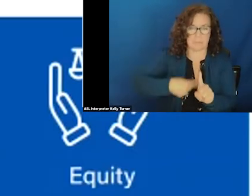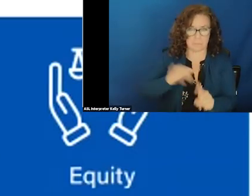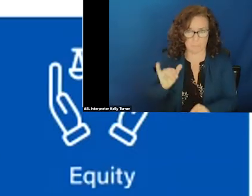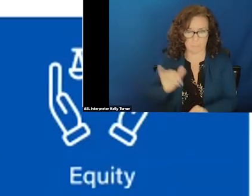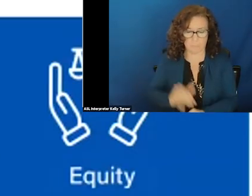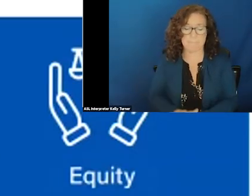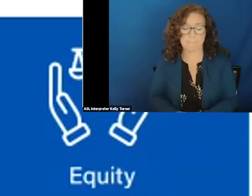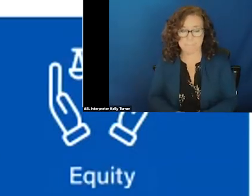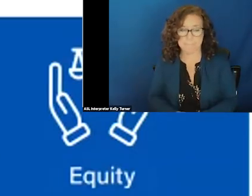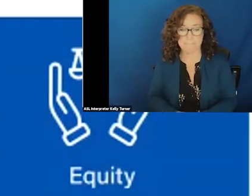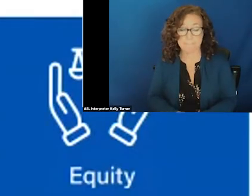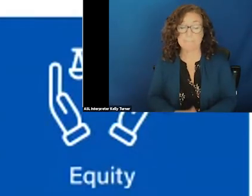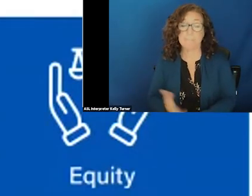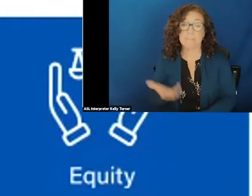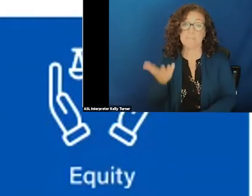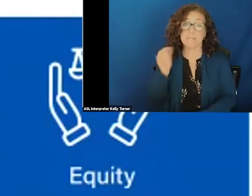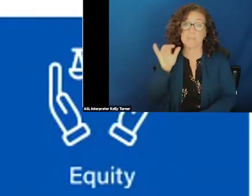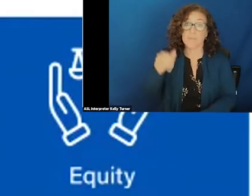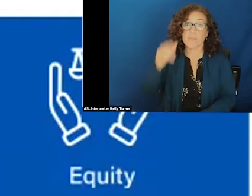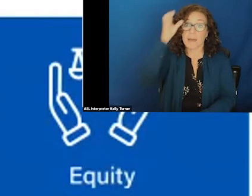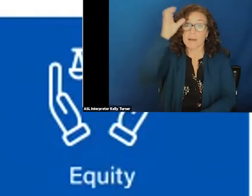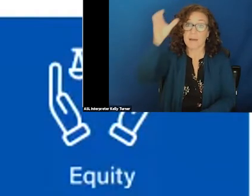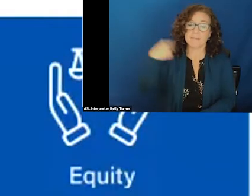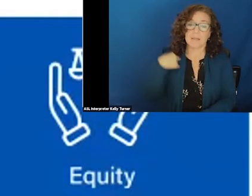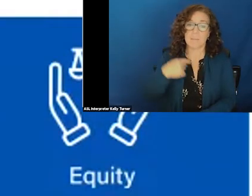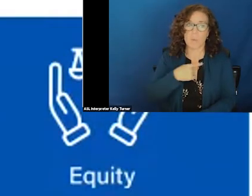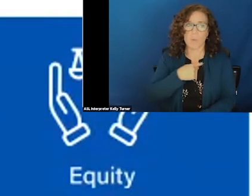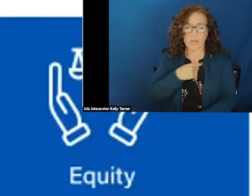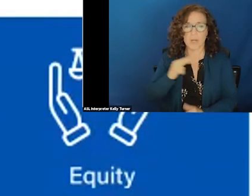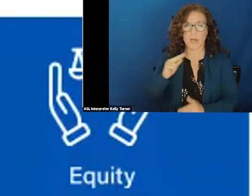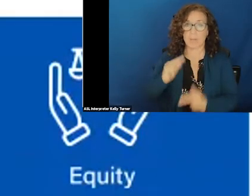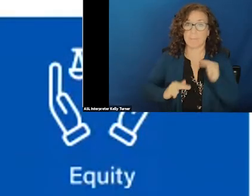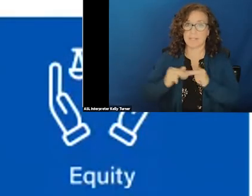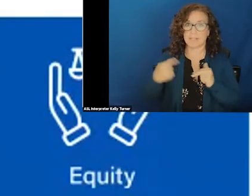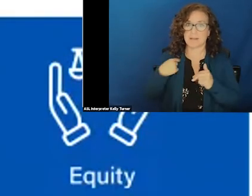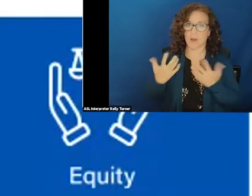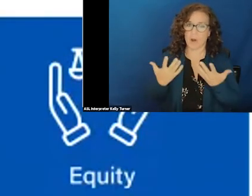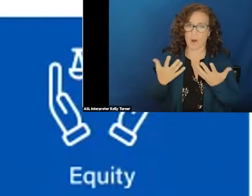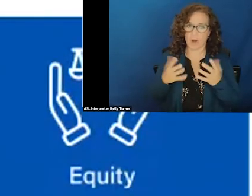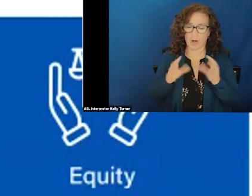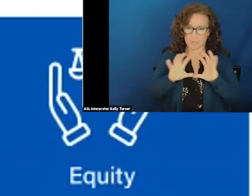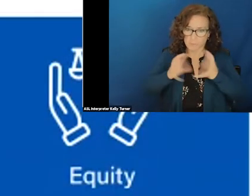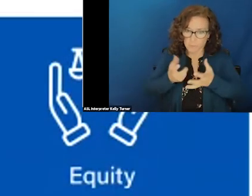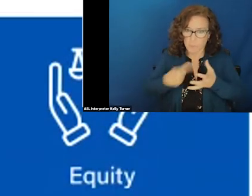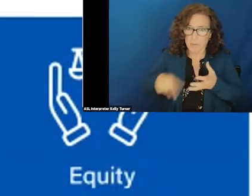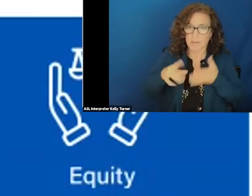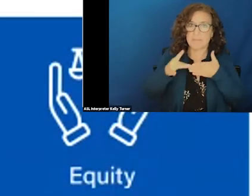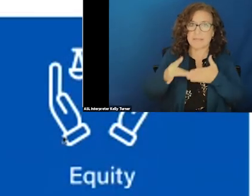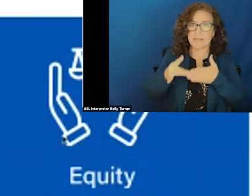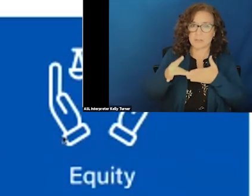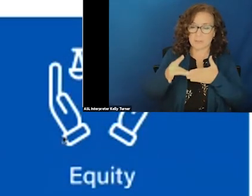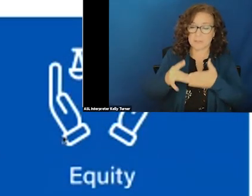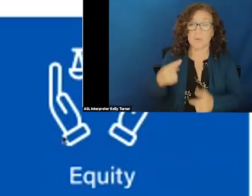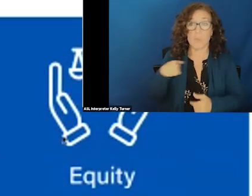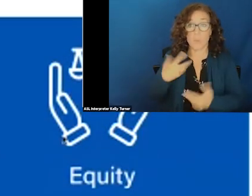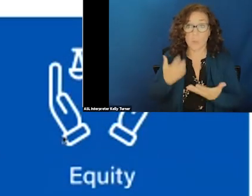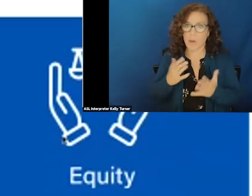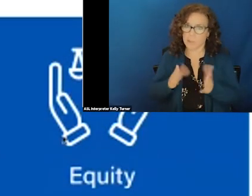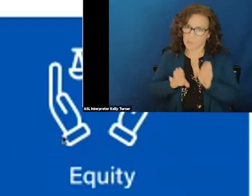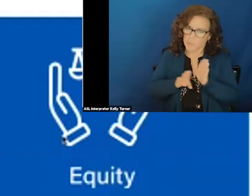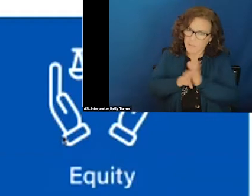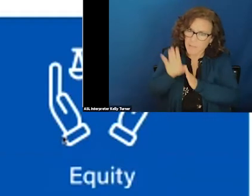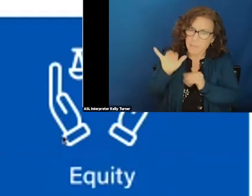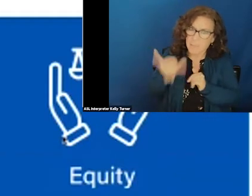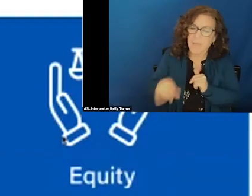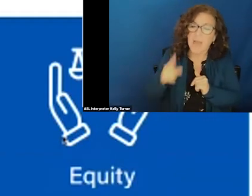build capacity to have in place over the coming years. We know that some of this funding that we have in place